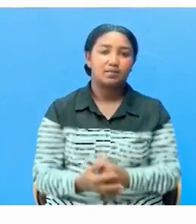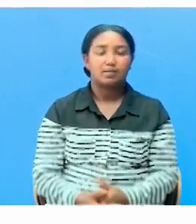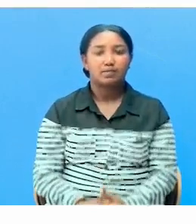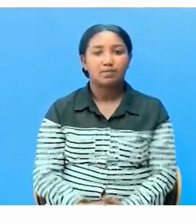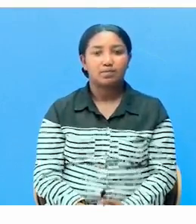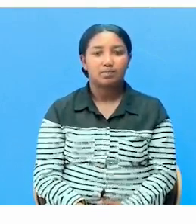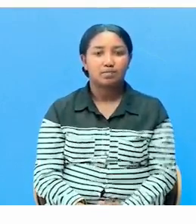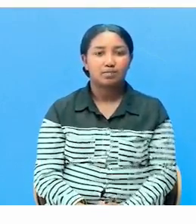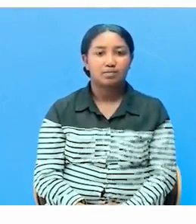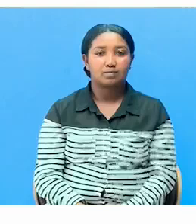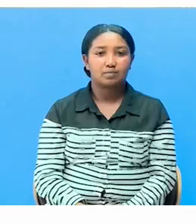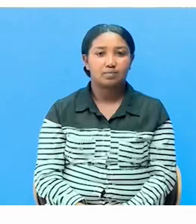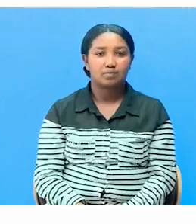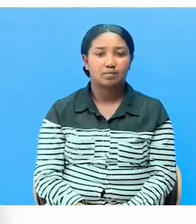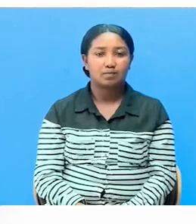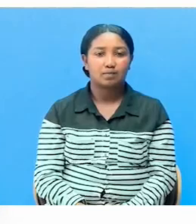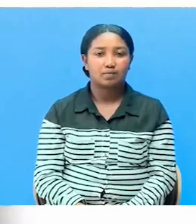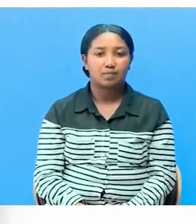mentioned for